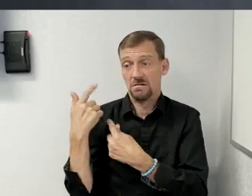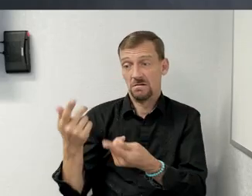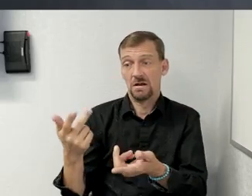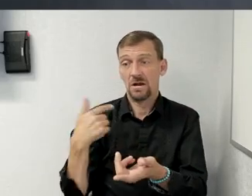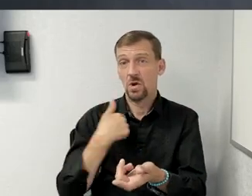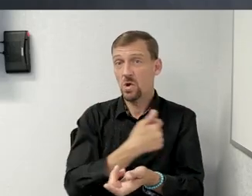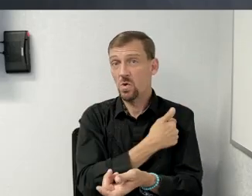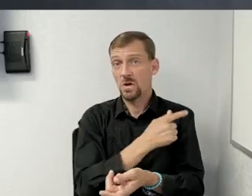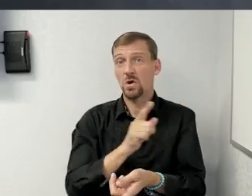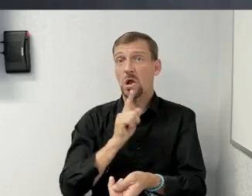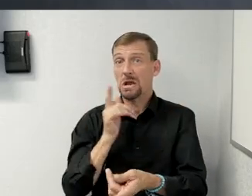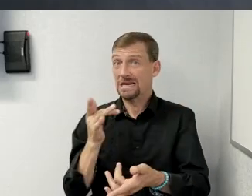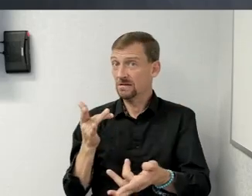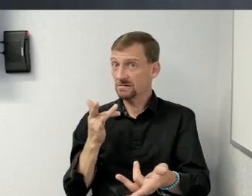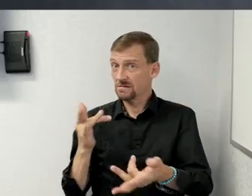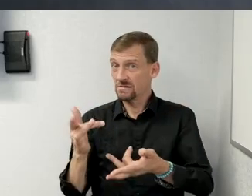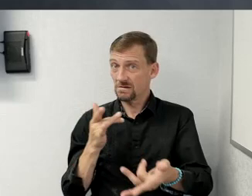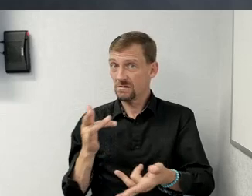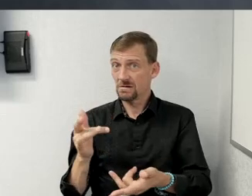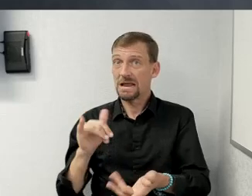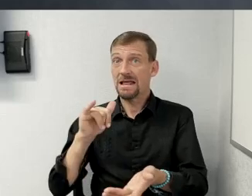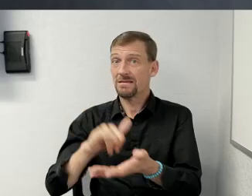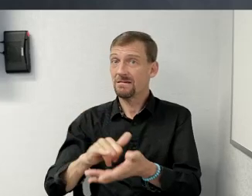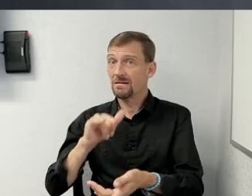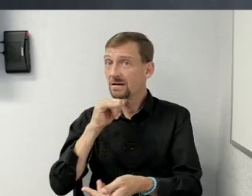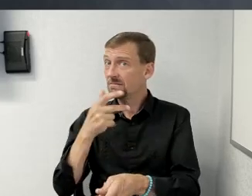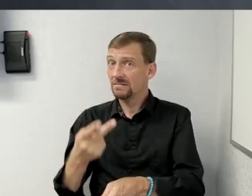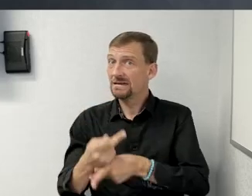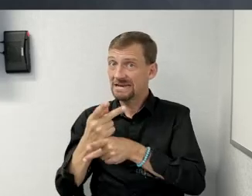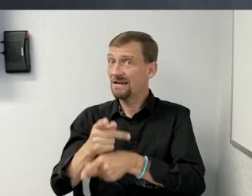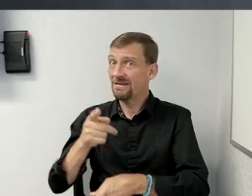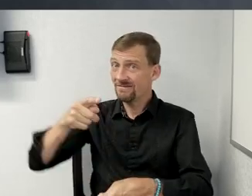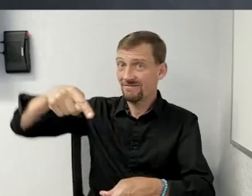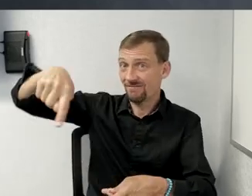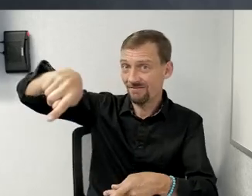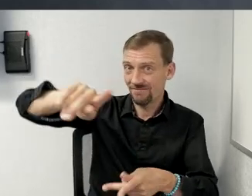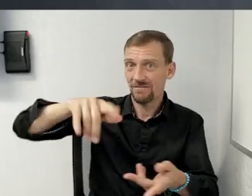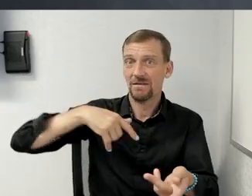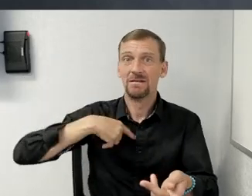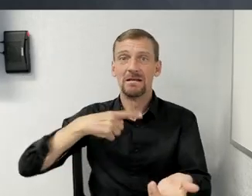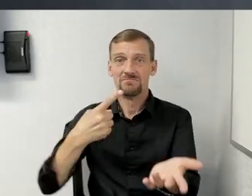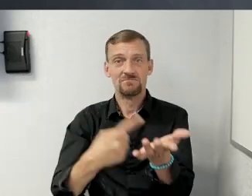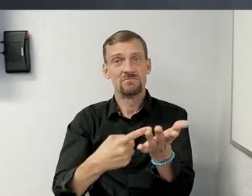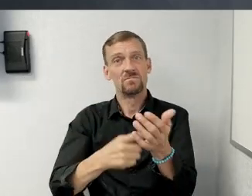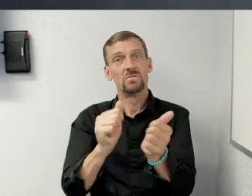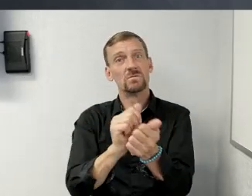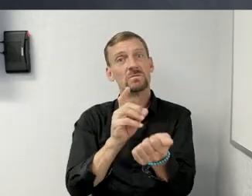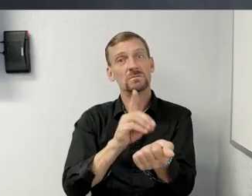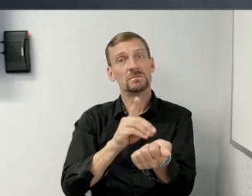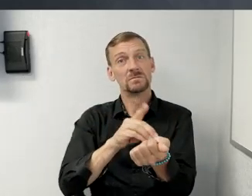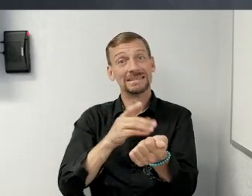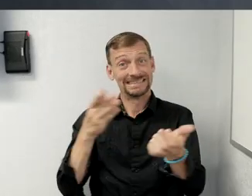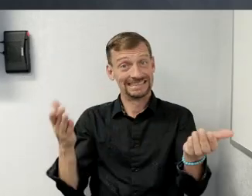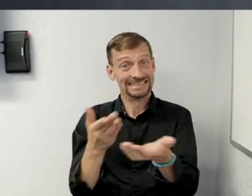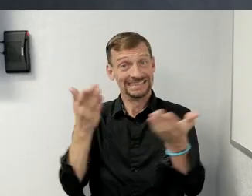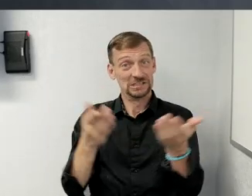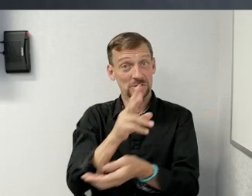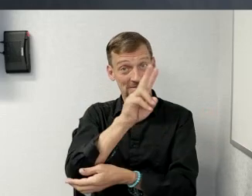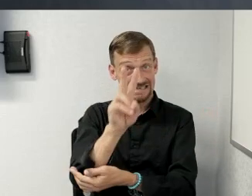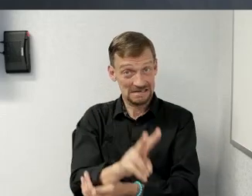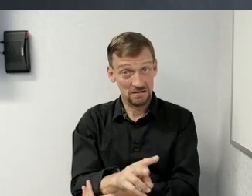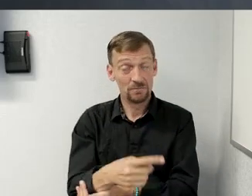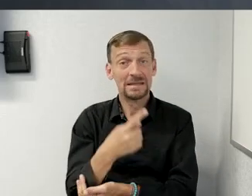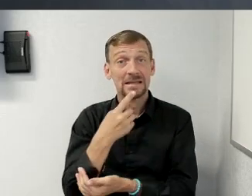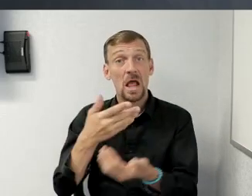great concern that they were going uncared for. I've talked to a physician in town here who told me